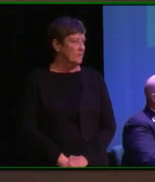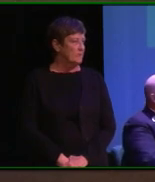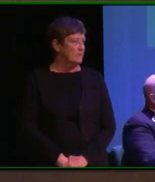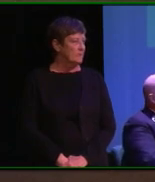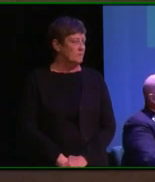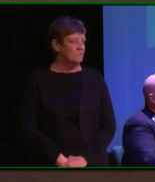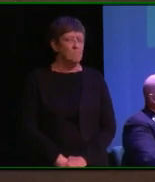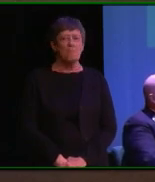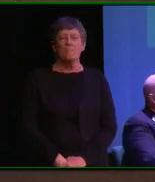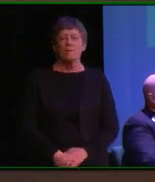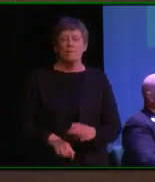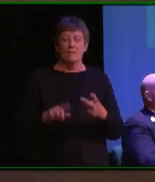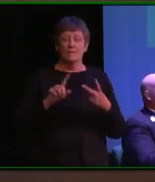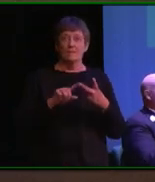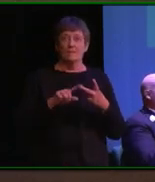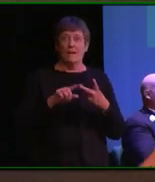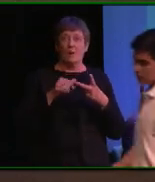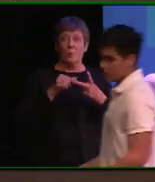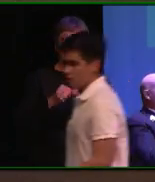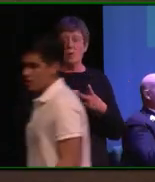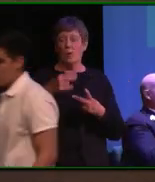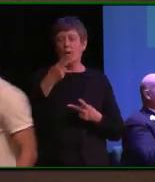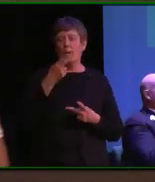and Heidi Freitas.